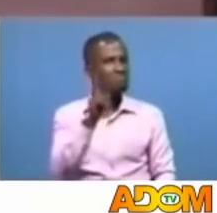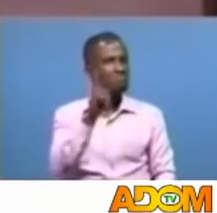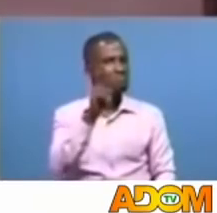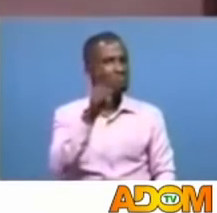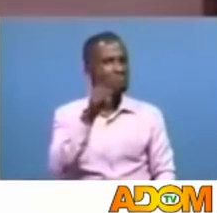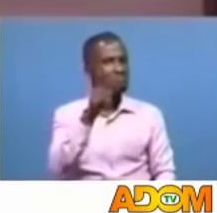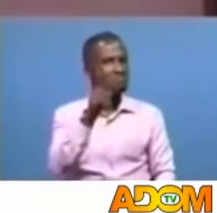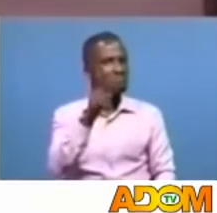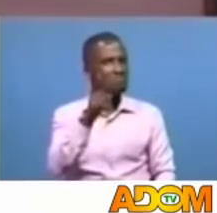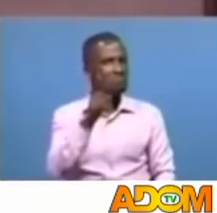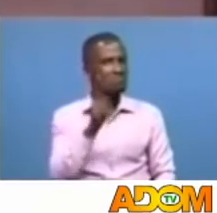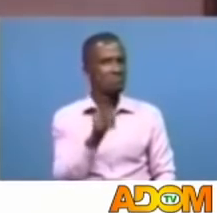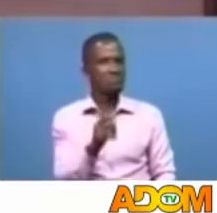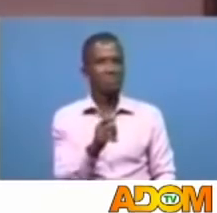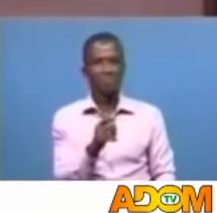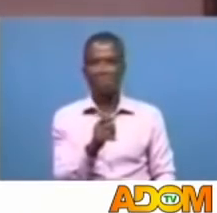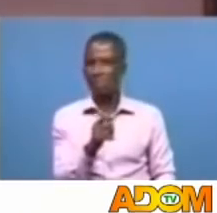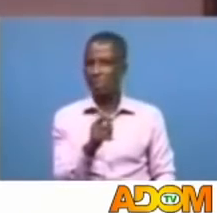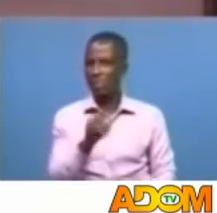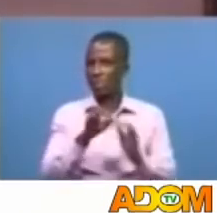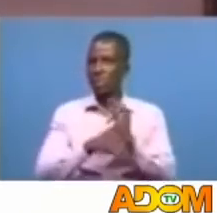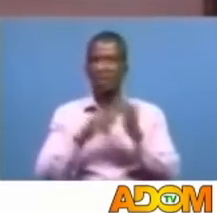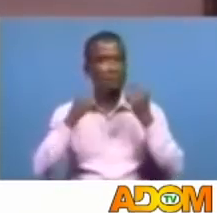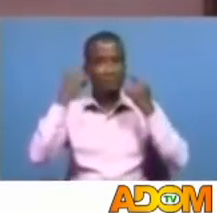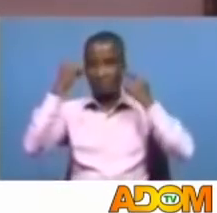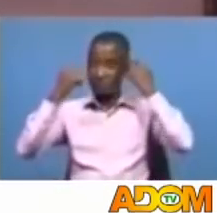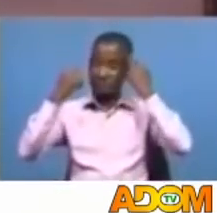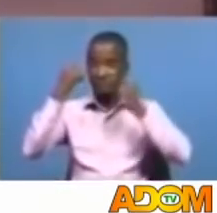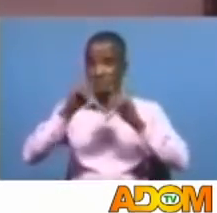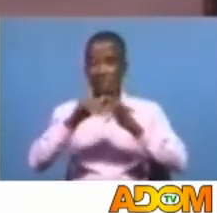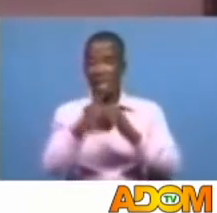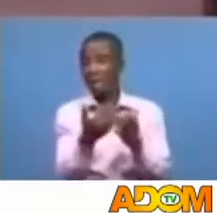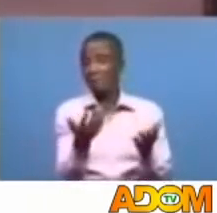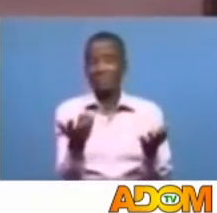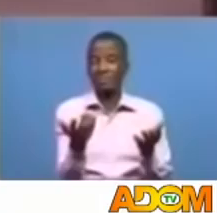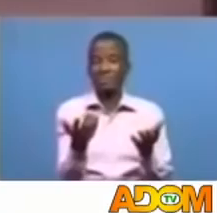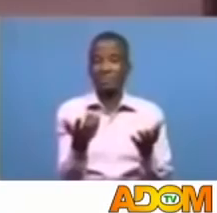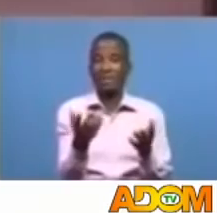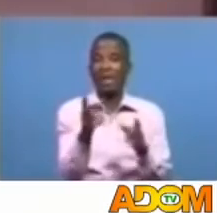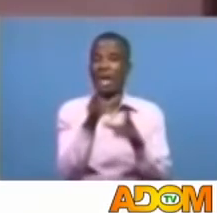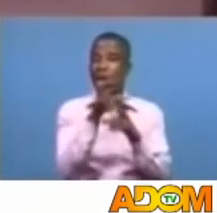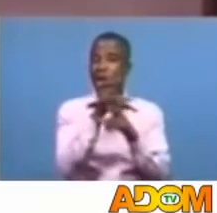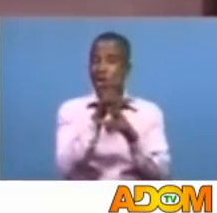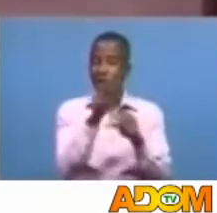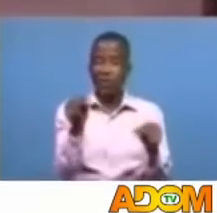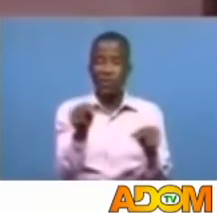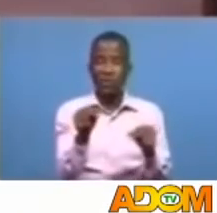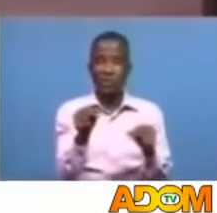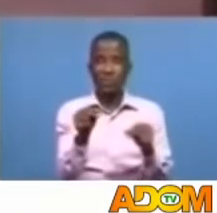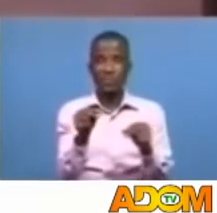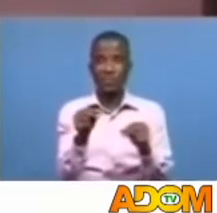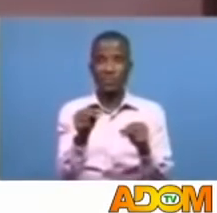My Lord, it's our considered view that no